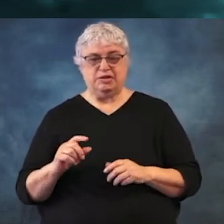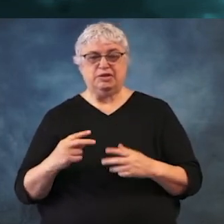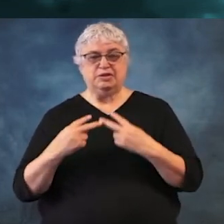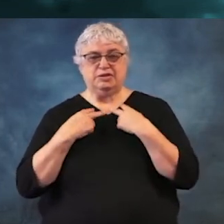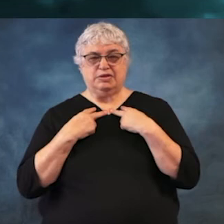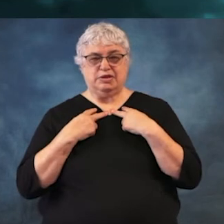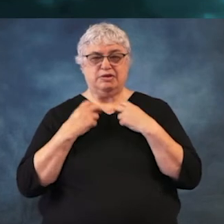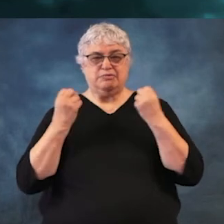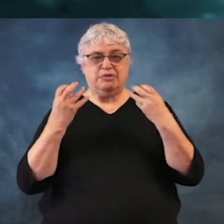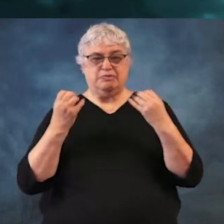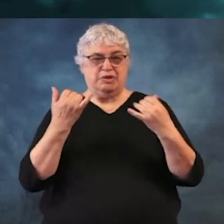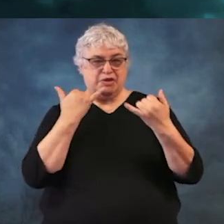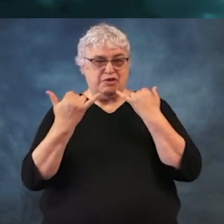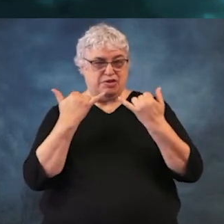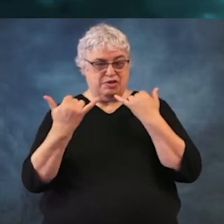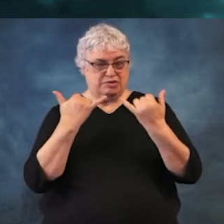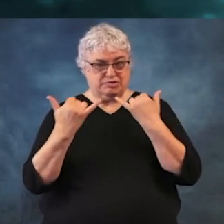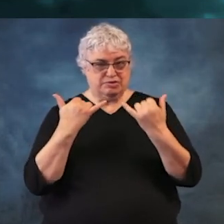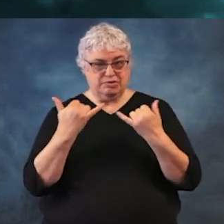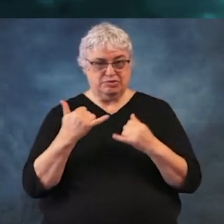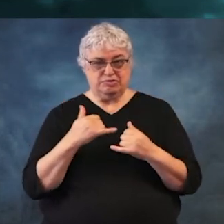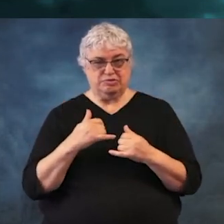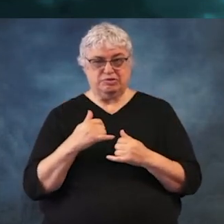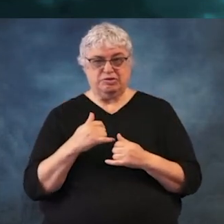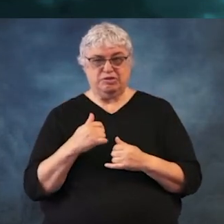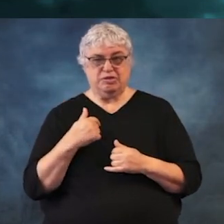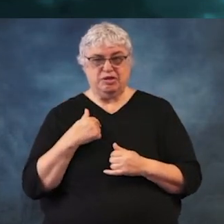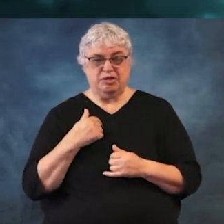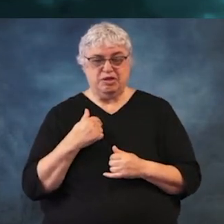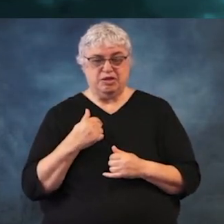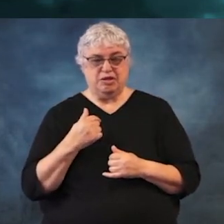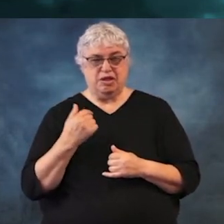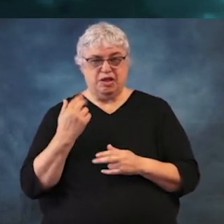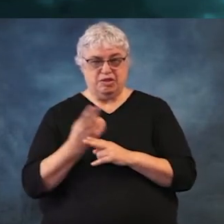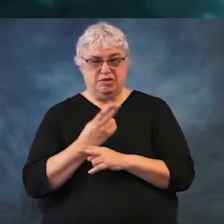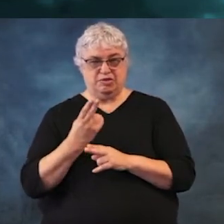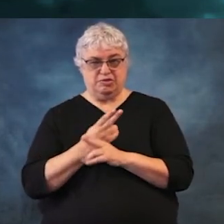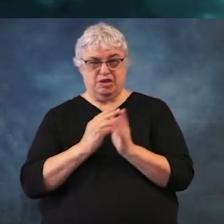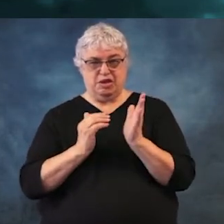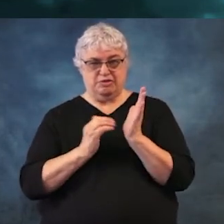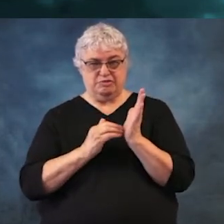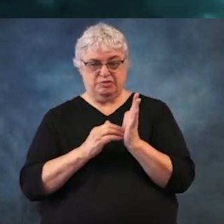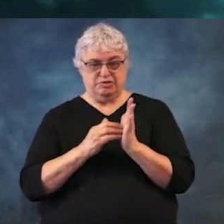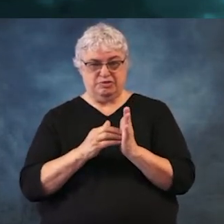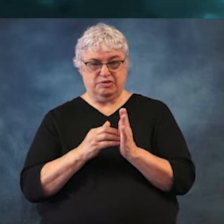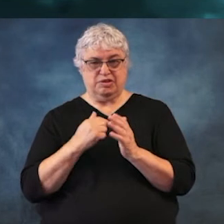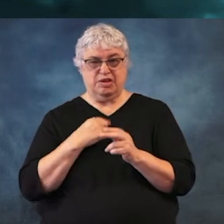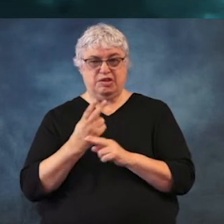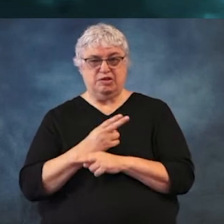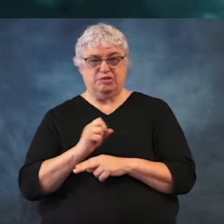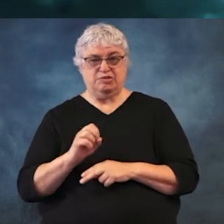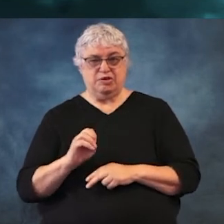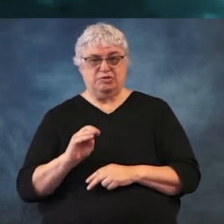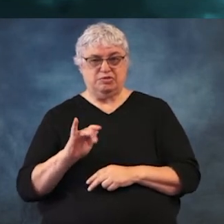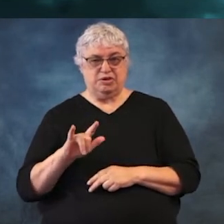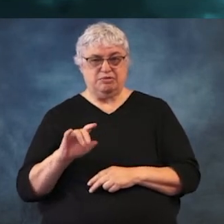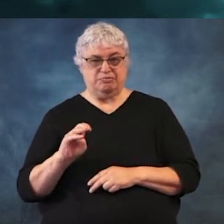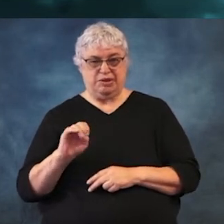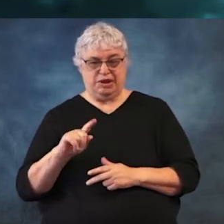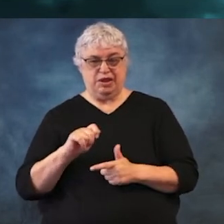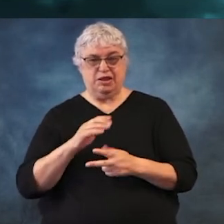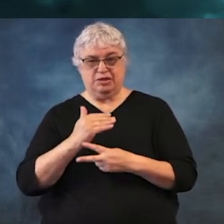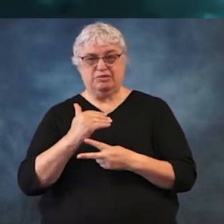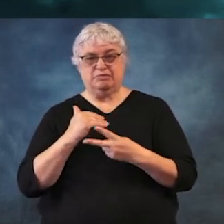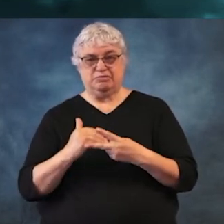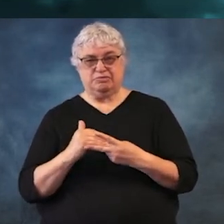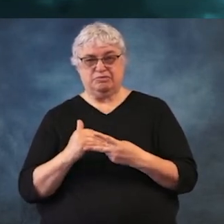up, the other one that I really use a lot, I use social media a lot, and